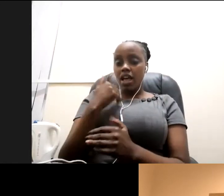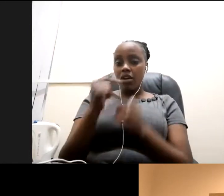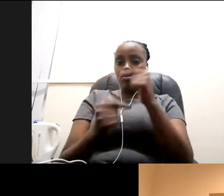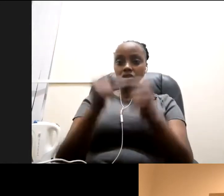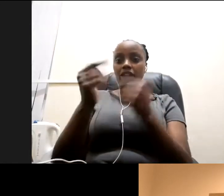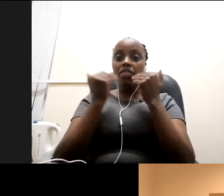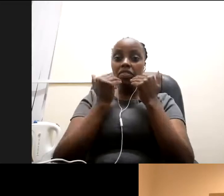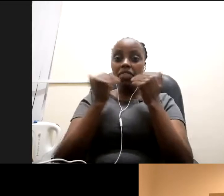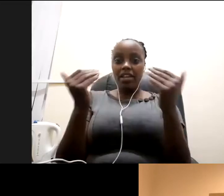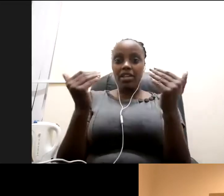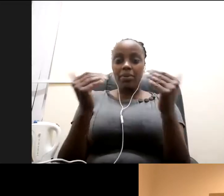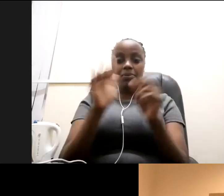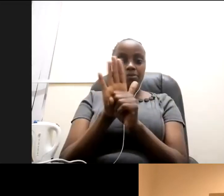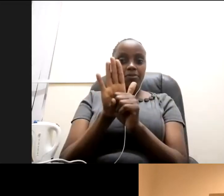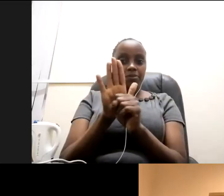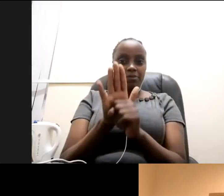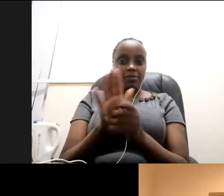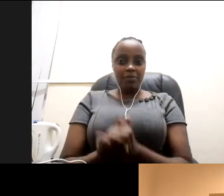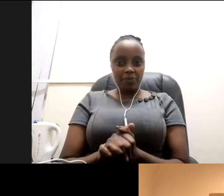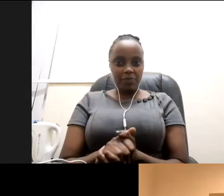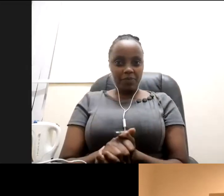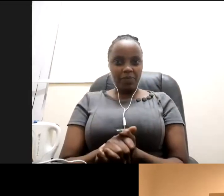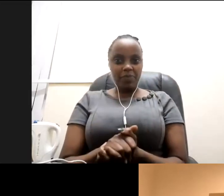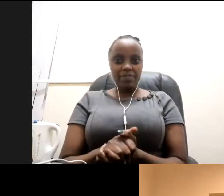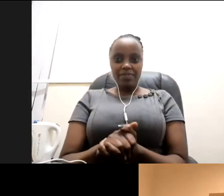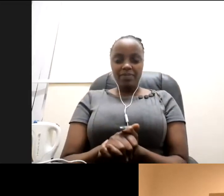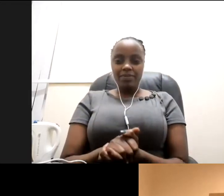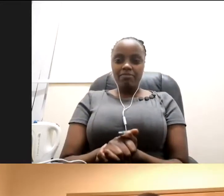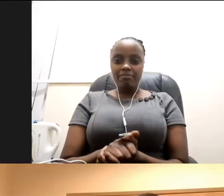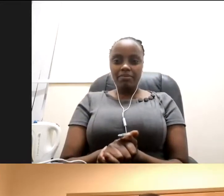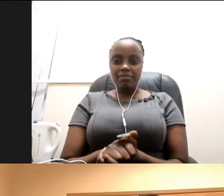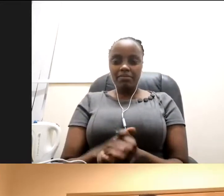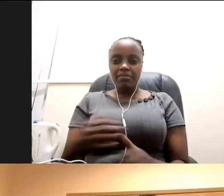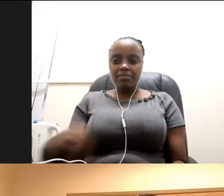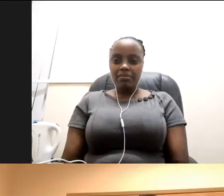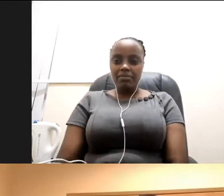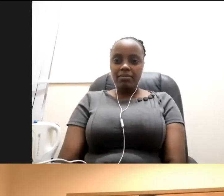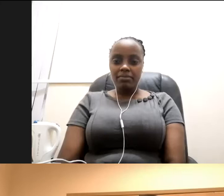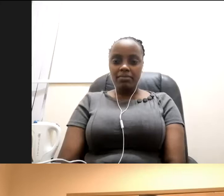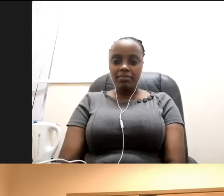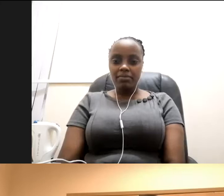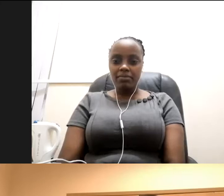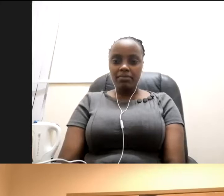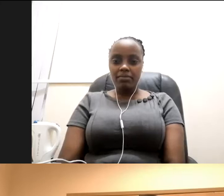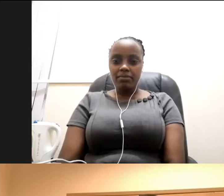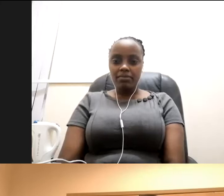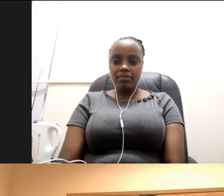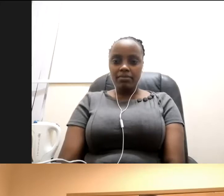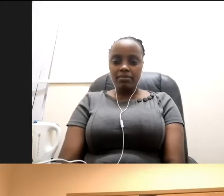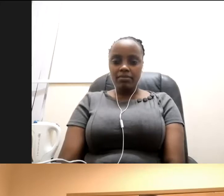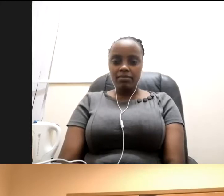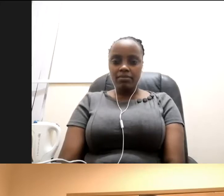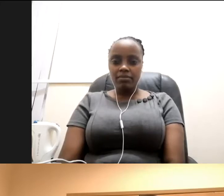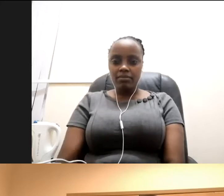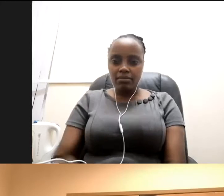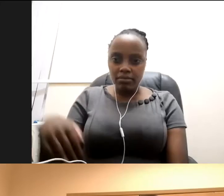you very much. Thank you, Maria Soledad. Sorry for the inconvenience around the interpretation. We promised to do